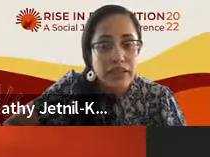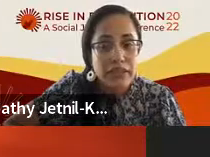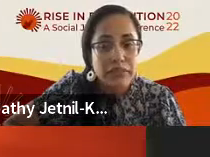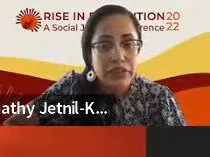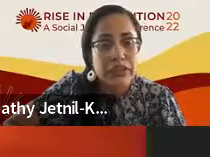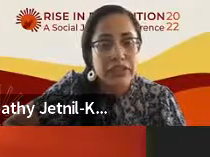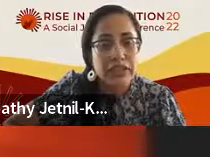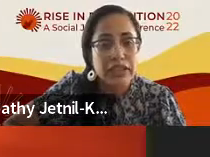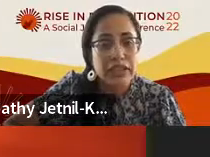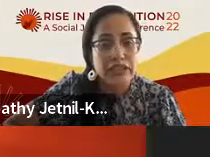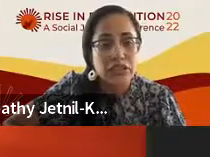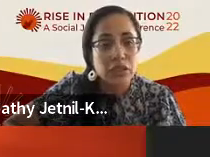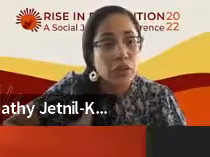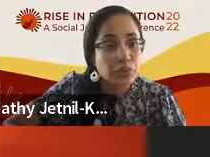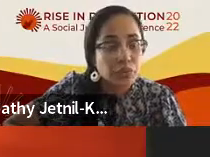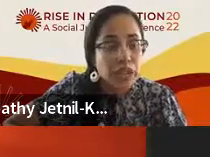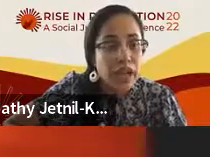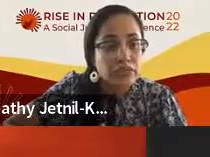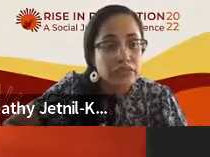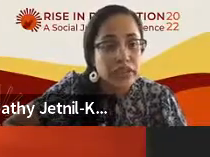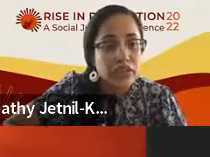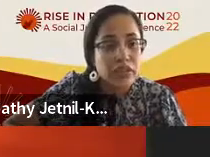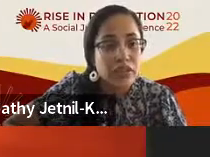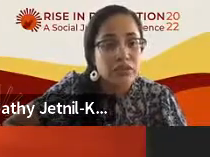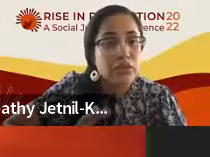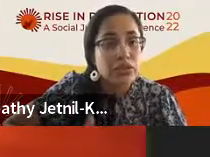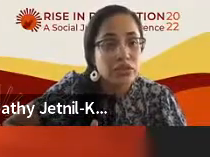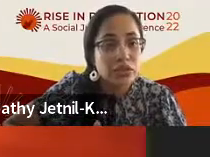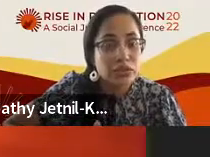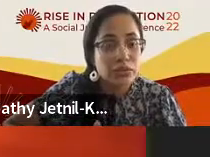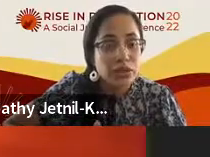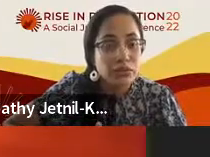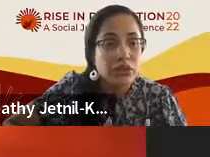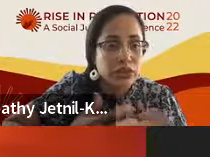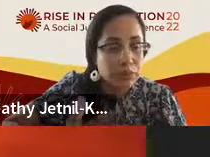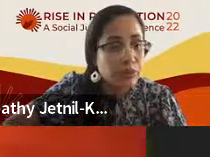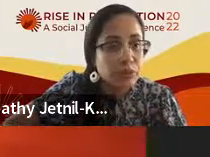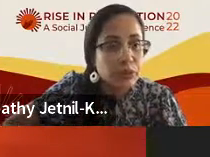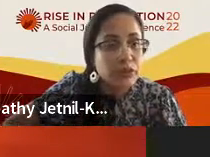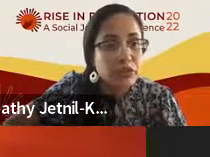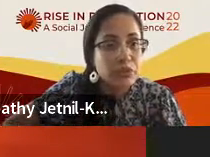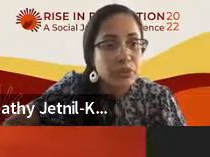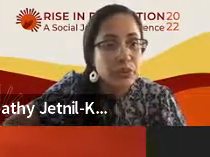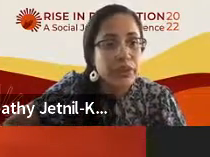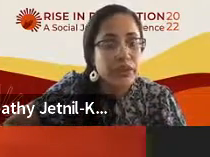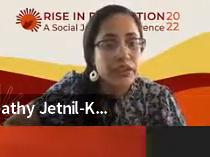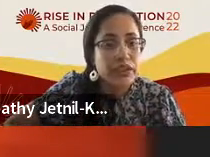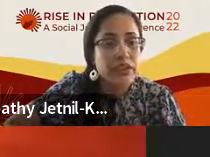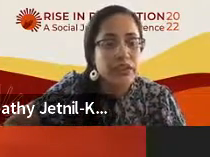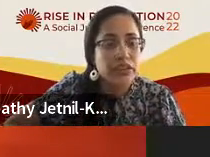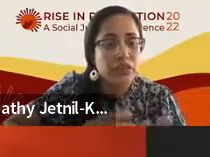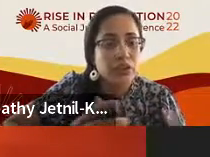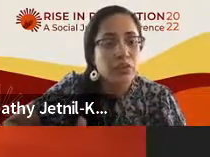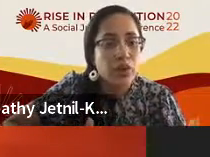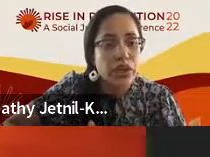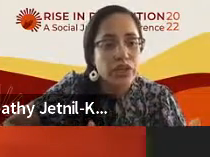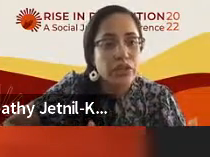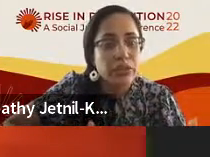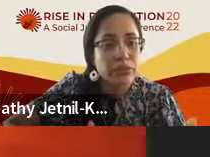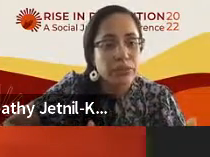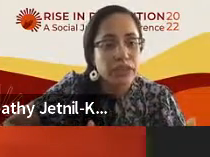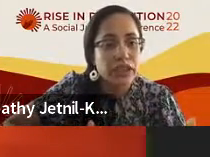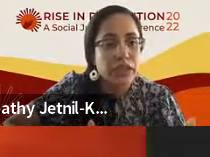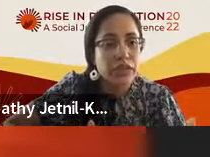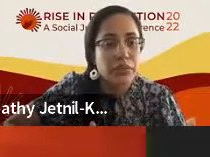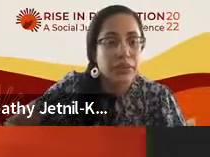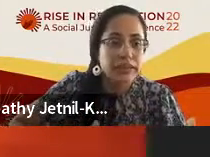And there is a dome out there called the Runic Dome, which some people may be familiar with. It's a dome where the